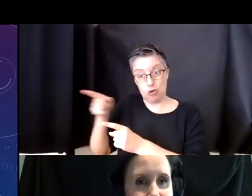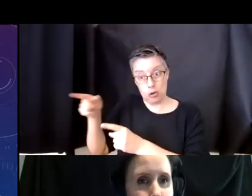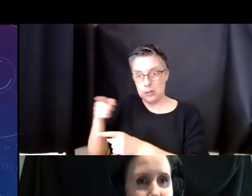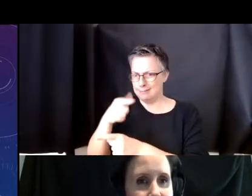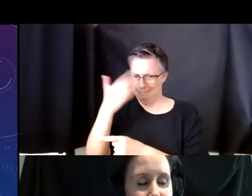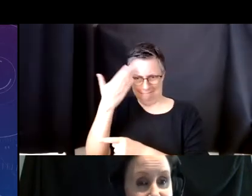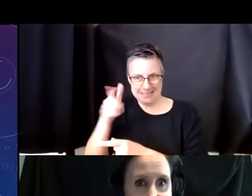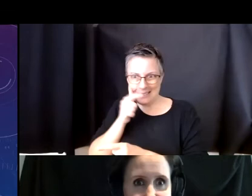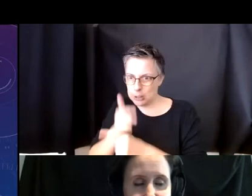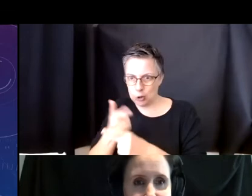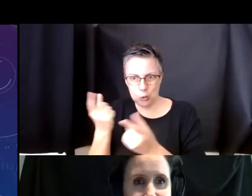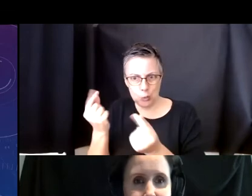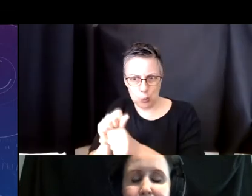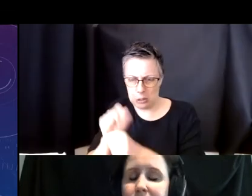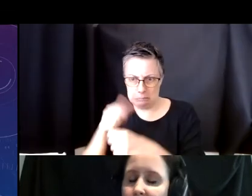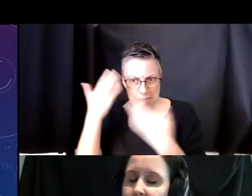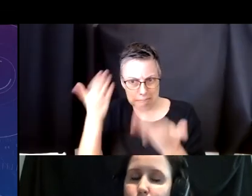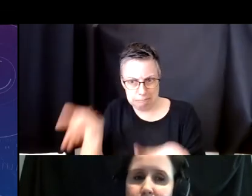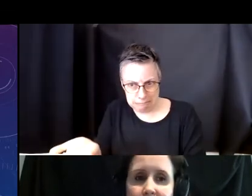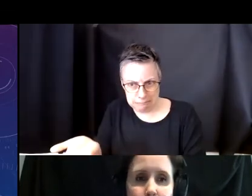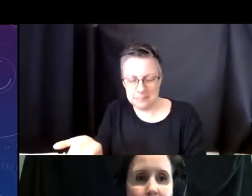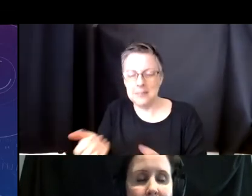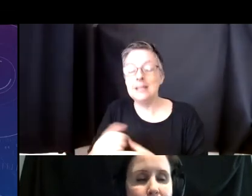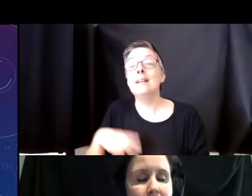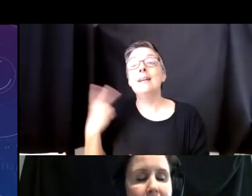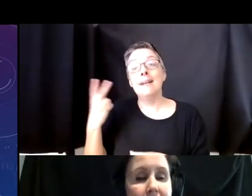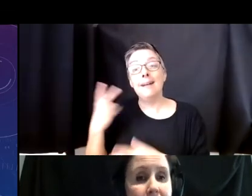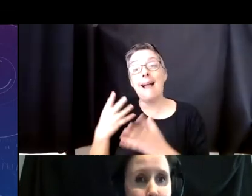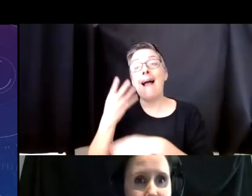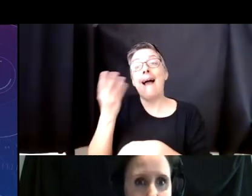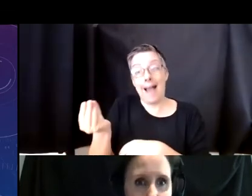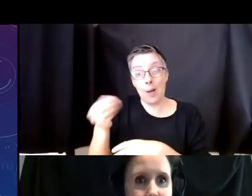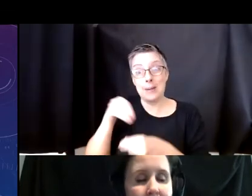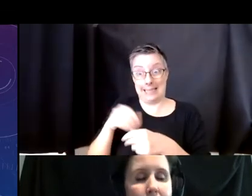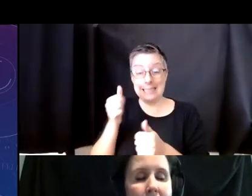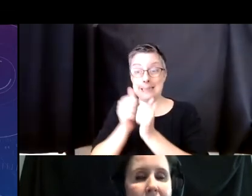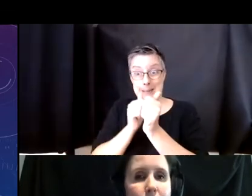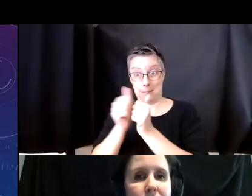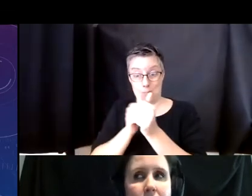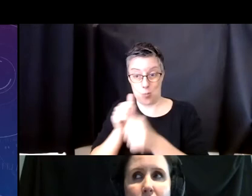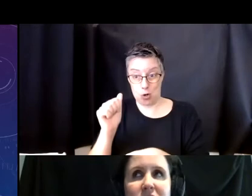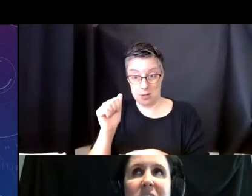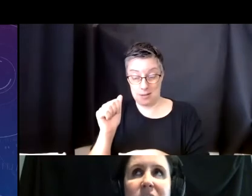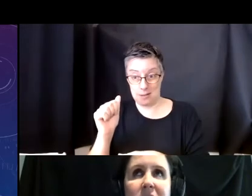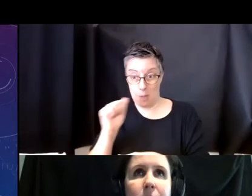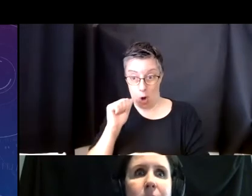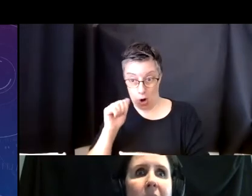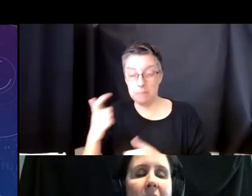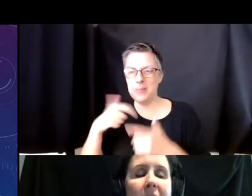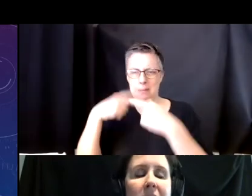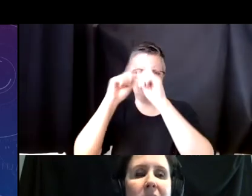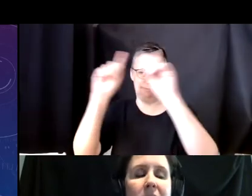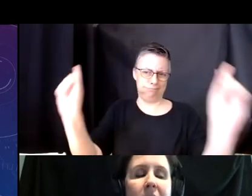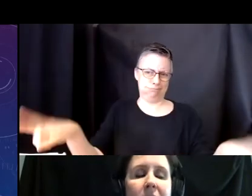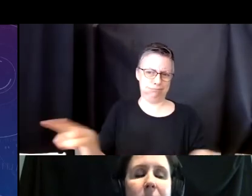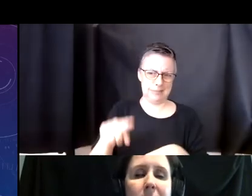really aware of what she does for a living, the two of them were actually in a sports bar, and there was a large TV,